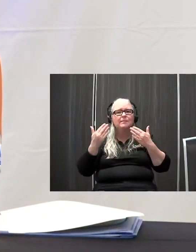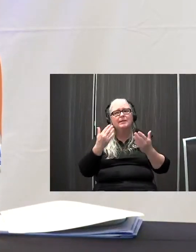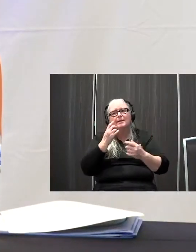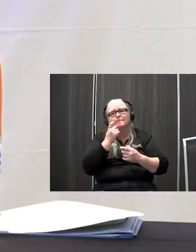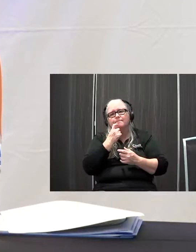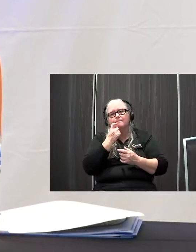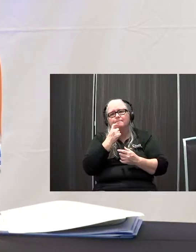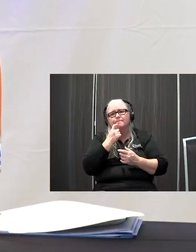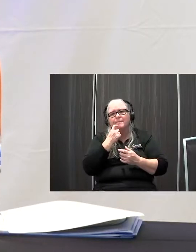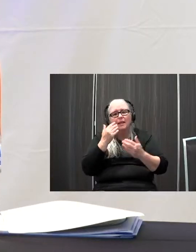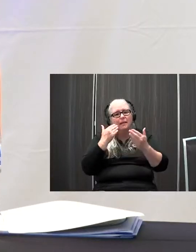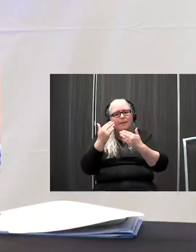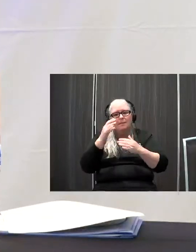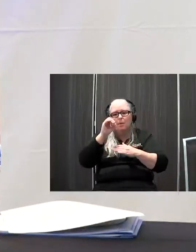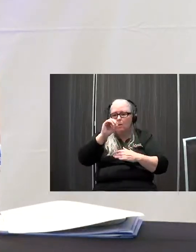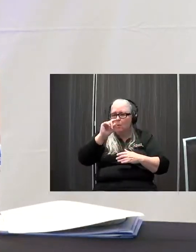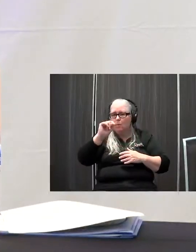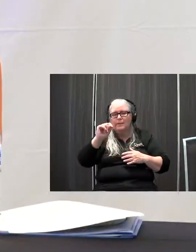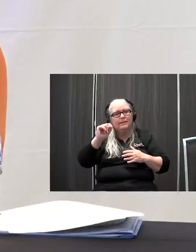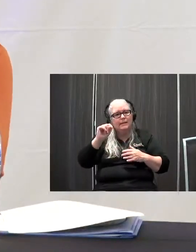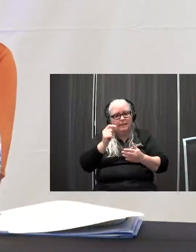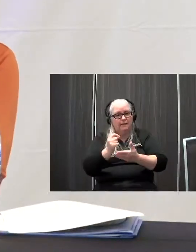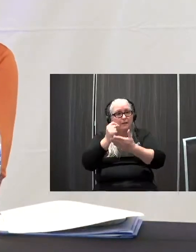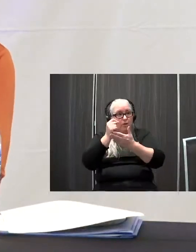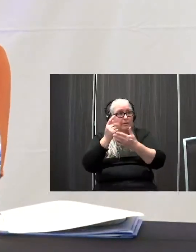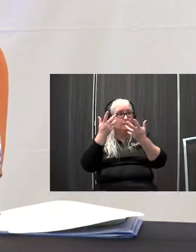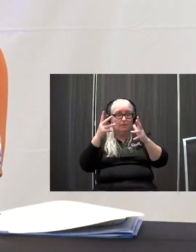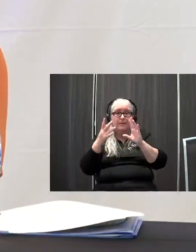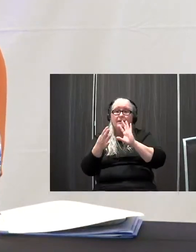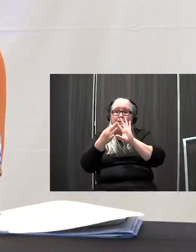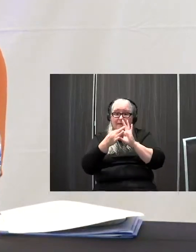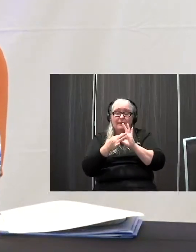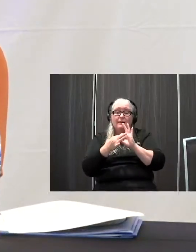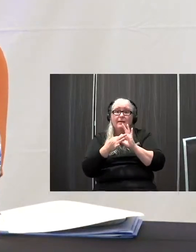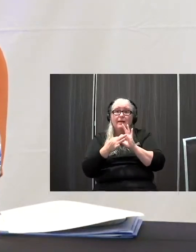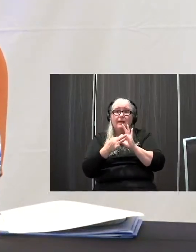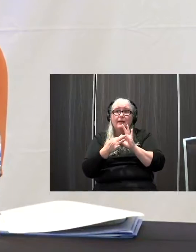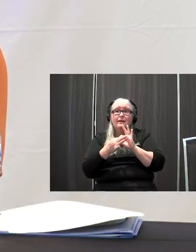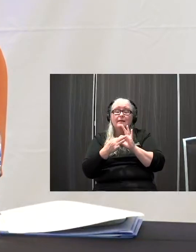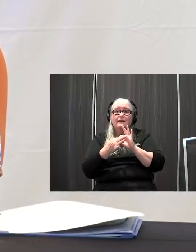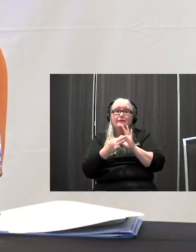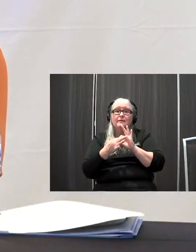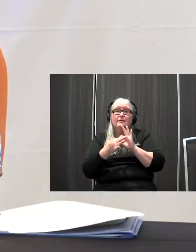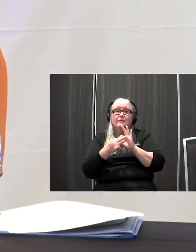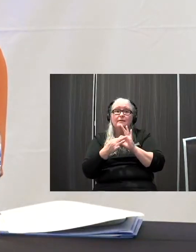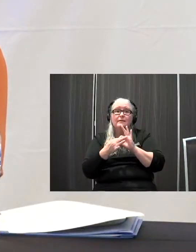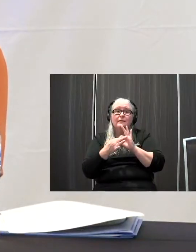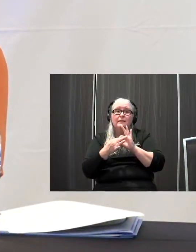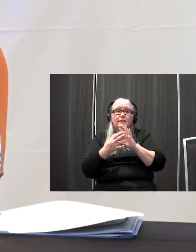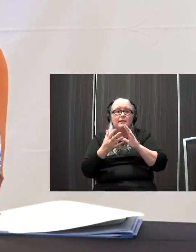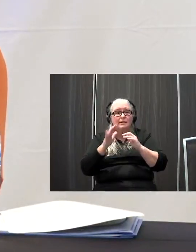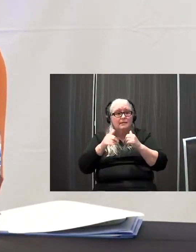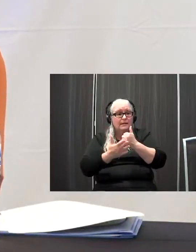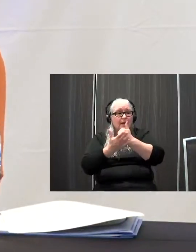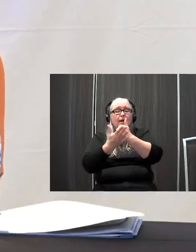that an occupational therapist, if you're not already connected, that you should get connected with them to